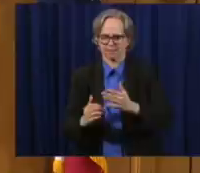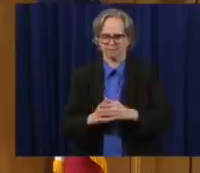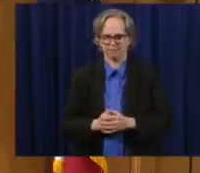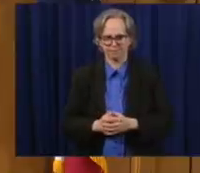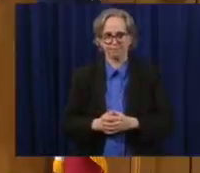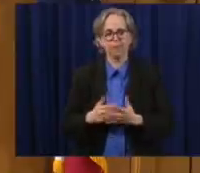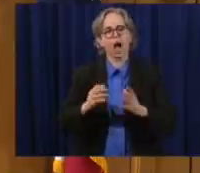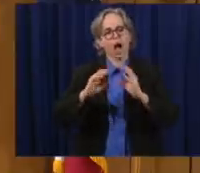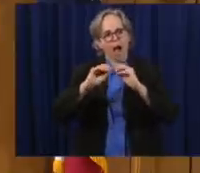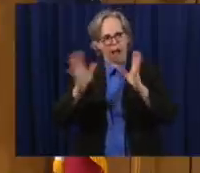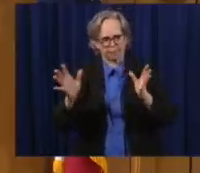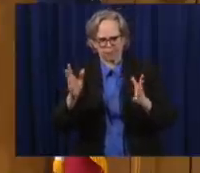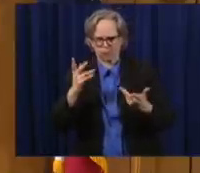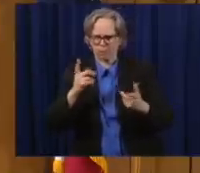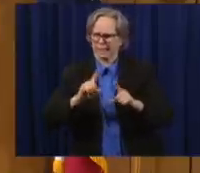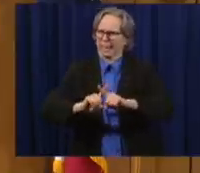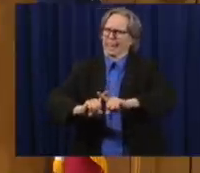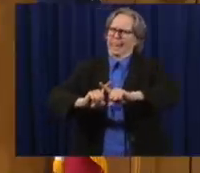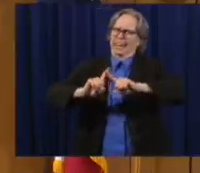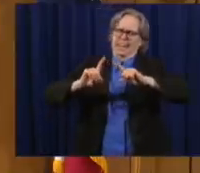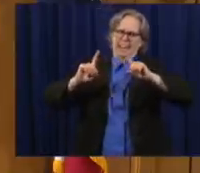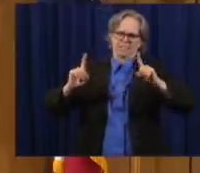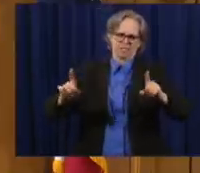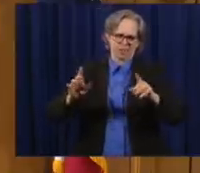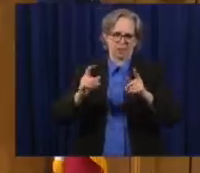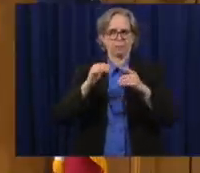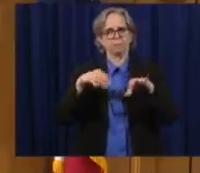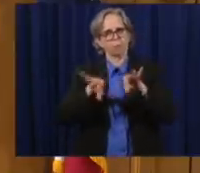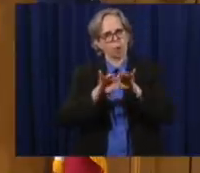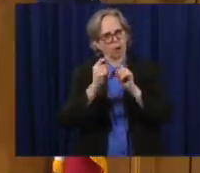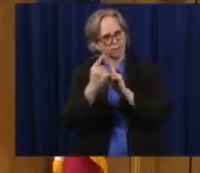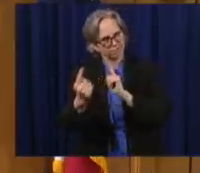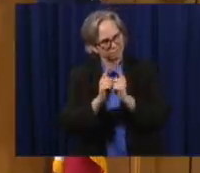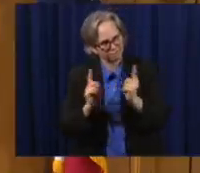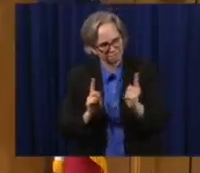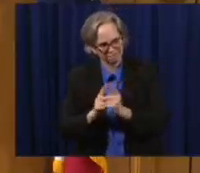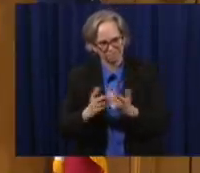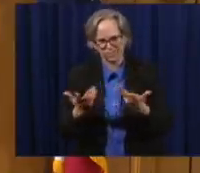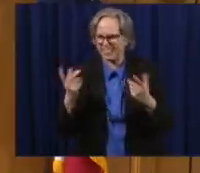obviously continue to observe social distancing while celebrating Easter.